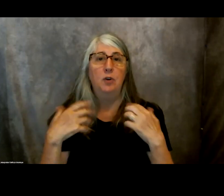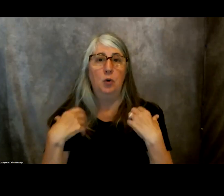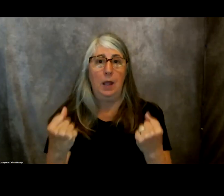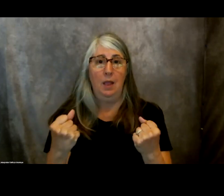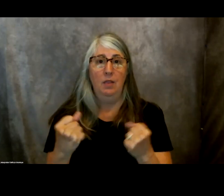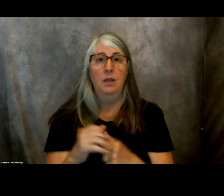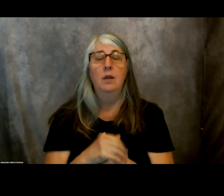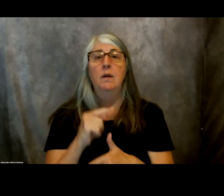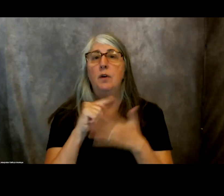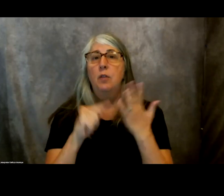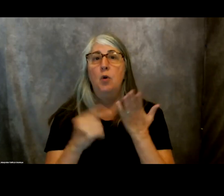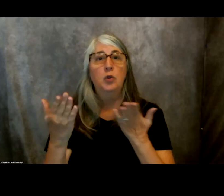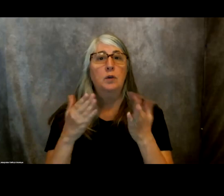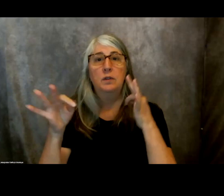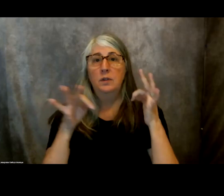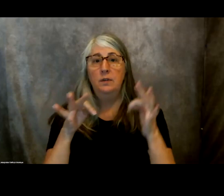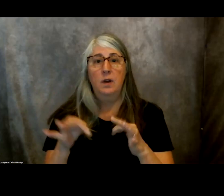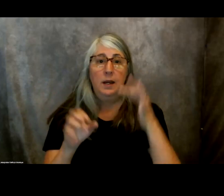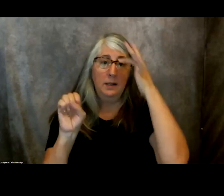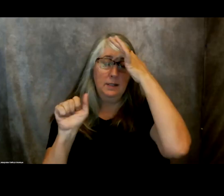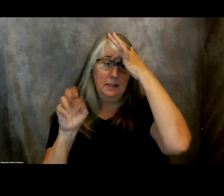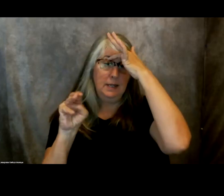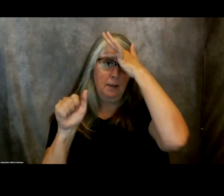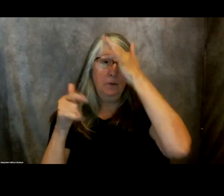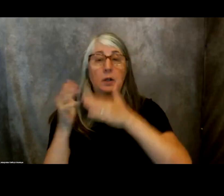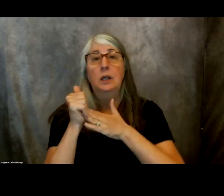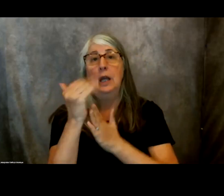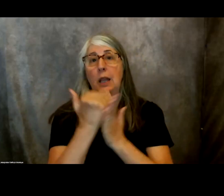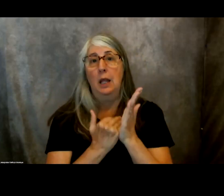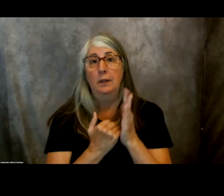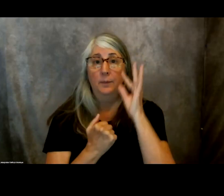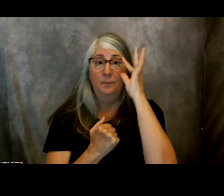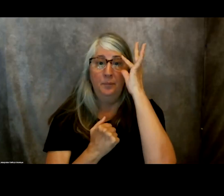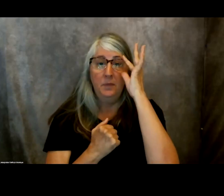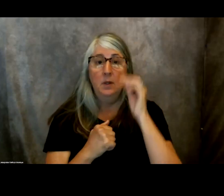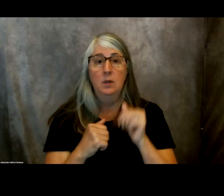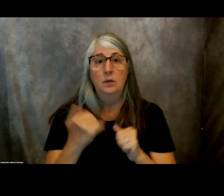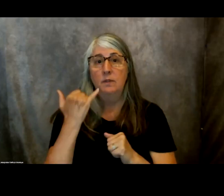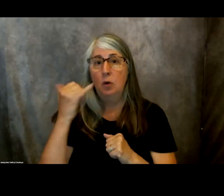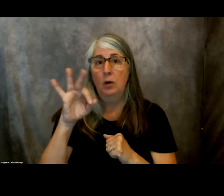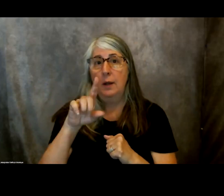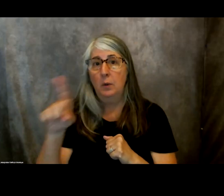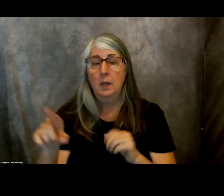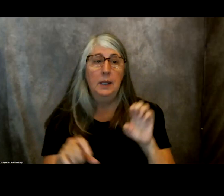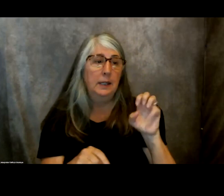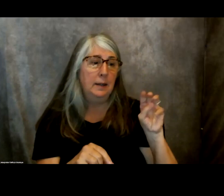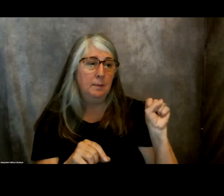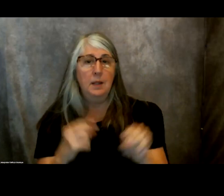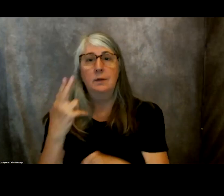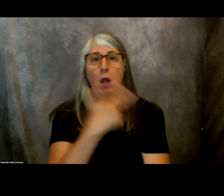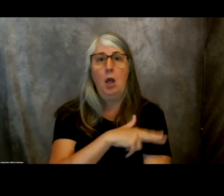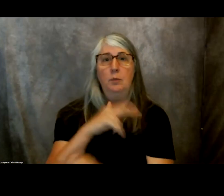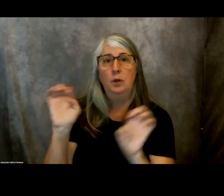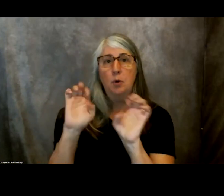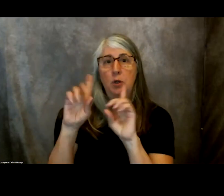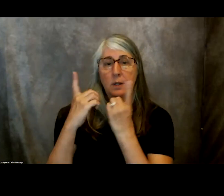services defined in the SAMHSA National Guidelines, analogous to 911, EMS, hospital emergency departments,